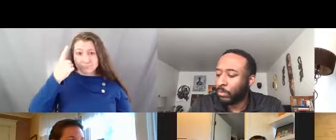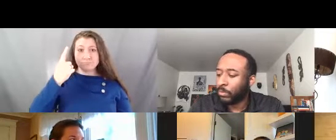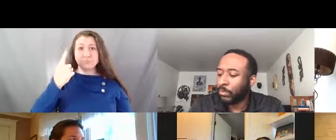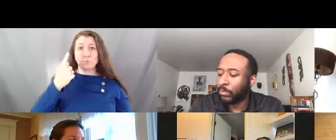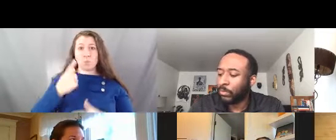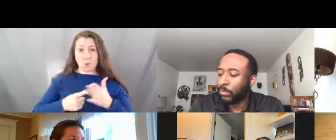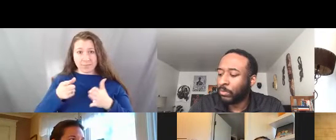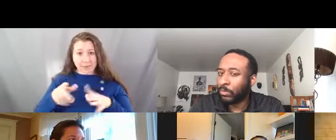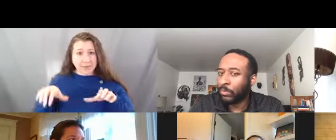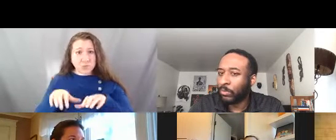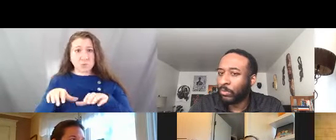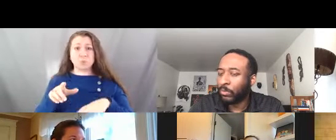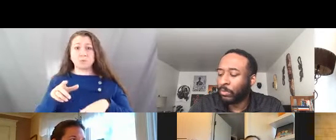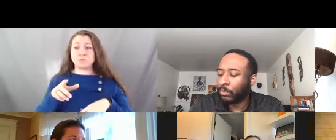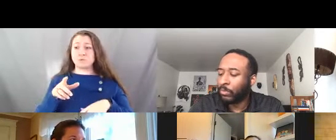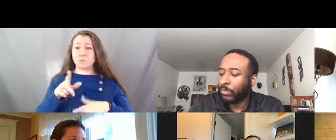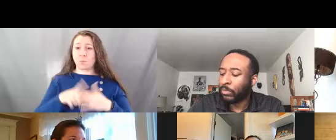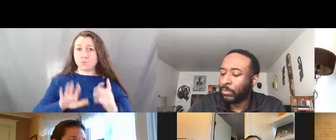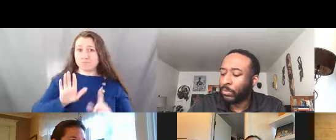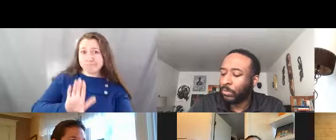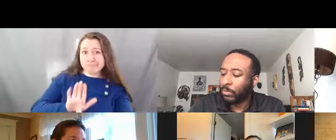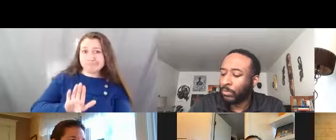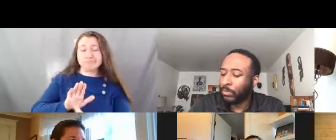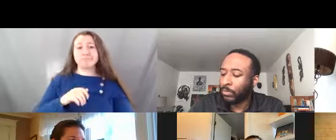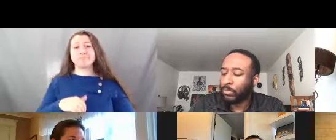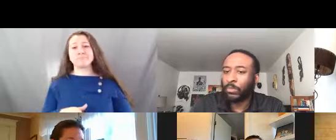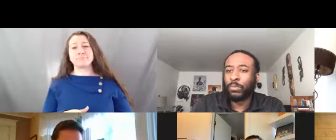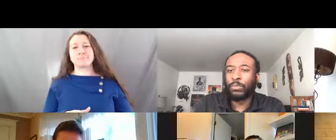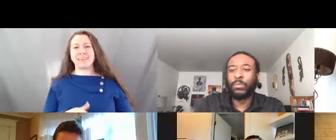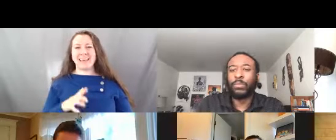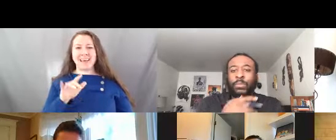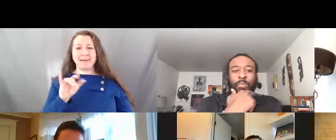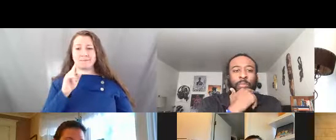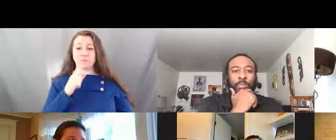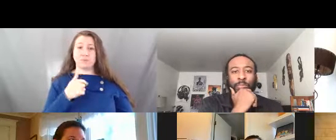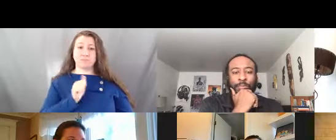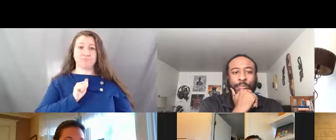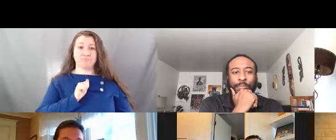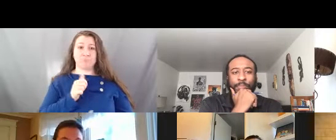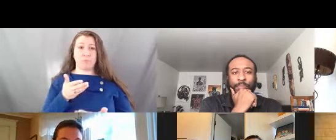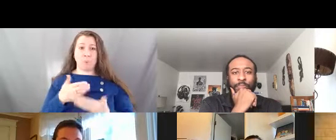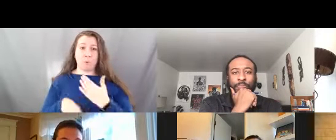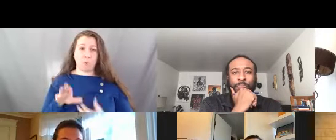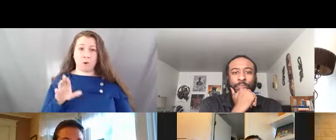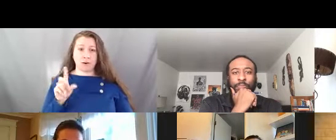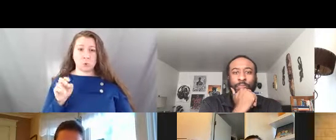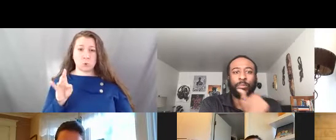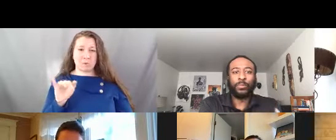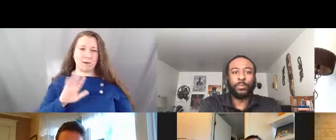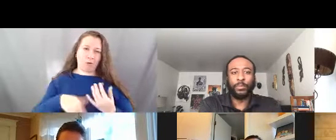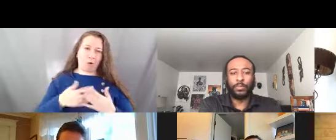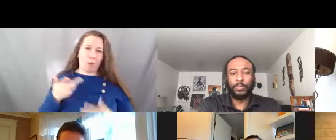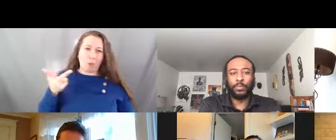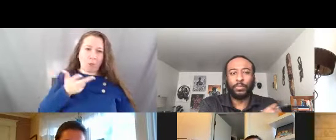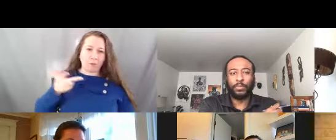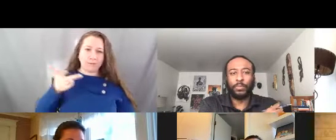that. Um, and someone who's been born in Dubai, like just like everyone over here, I guess, like